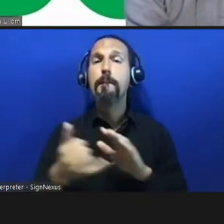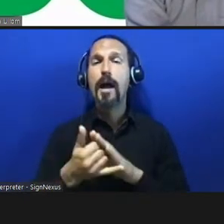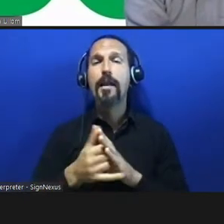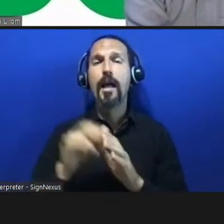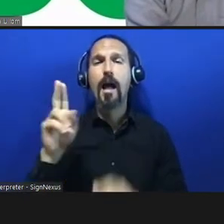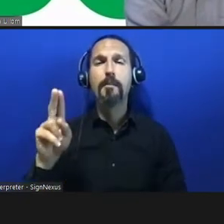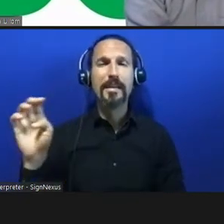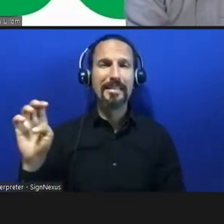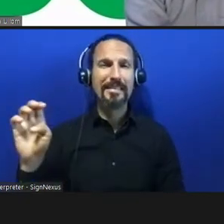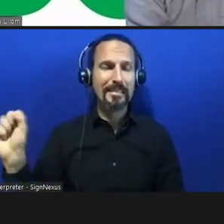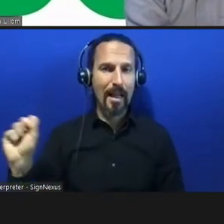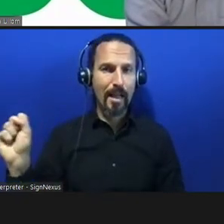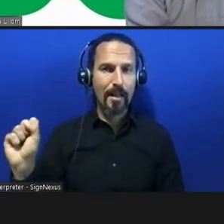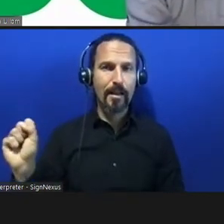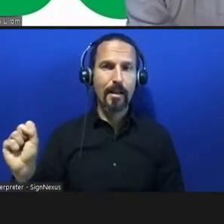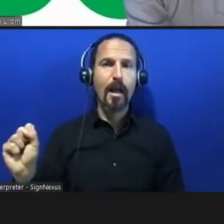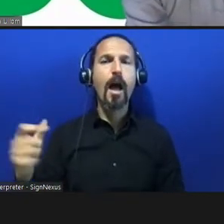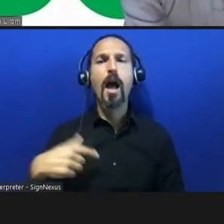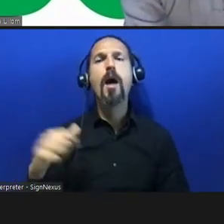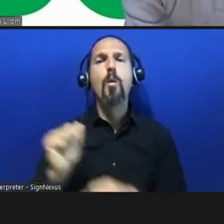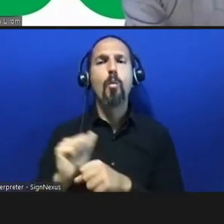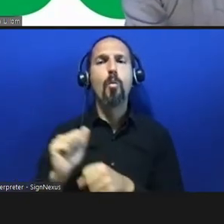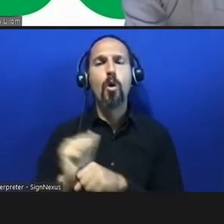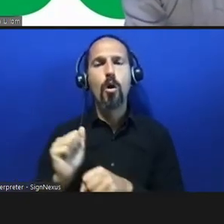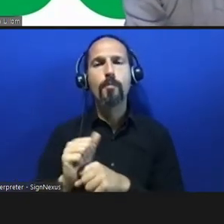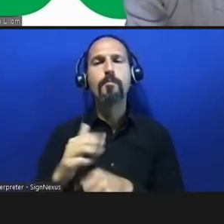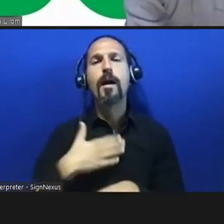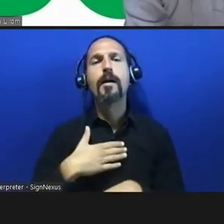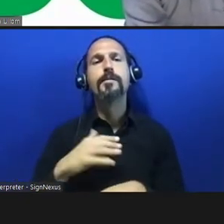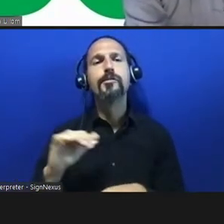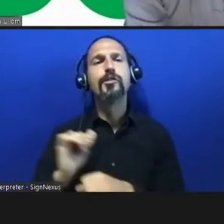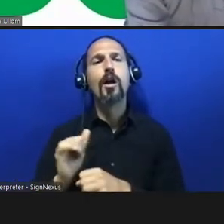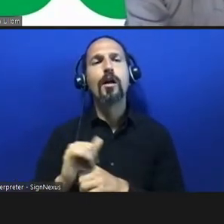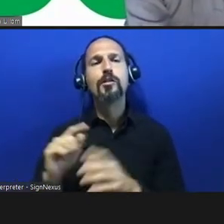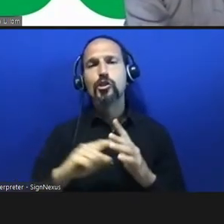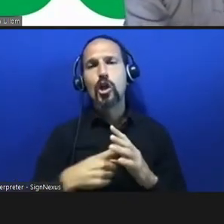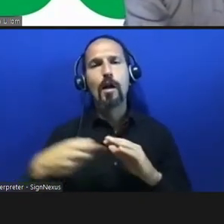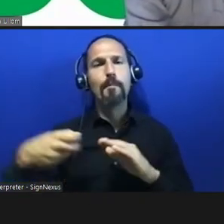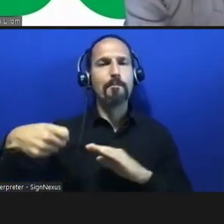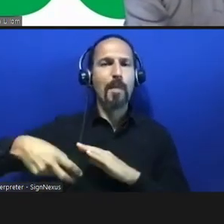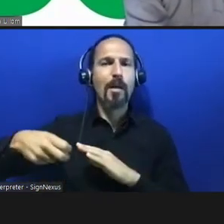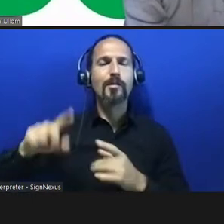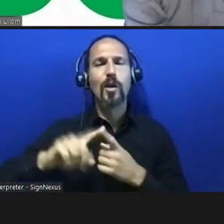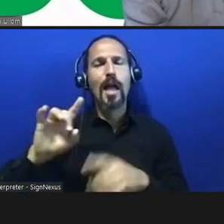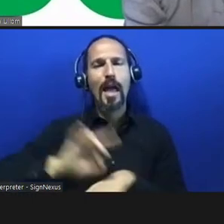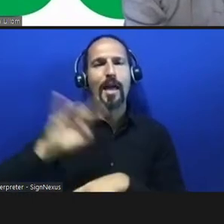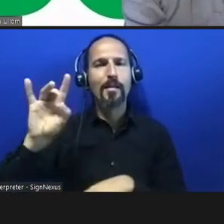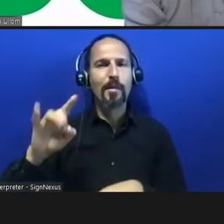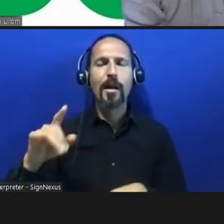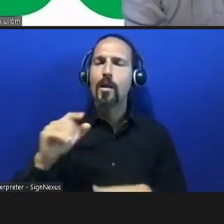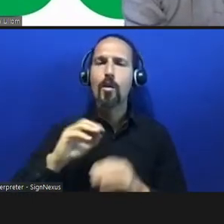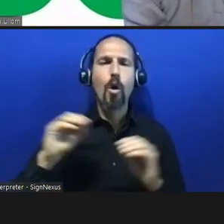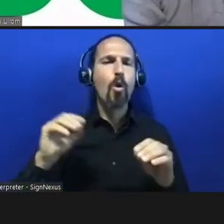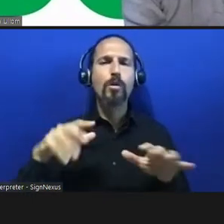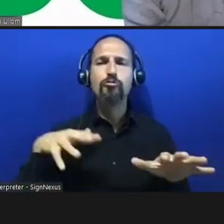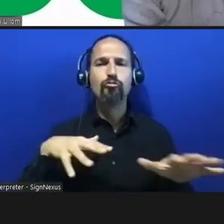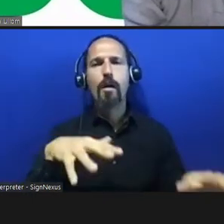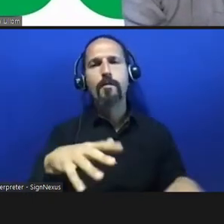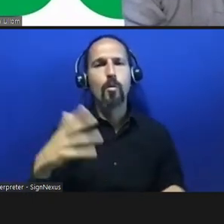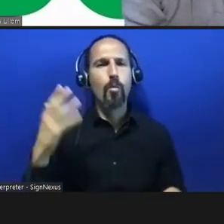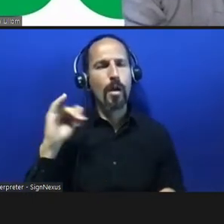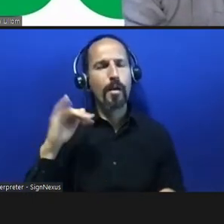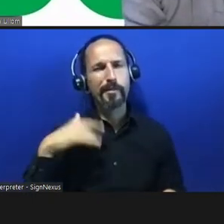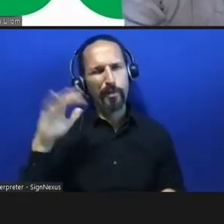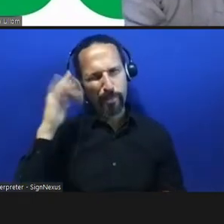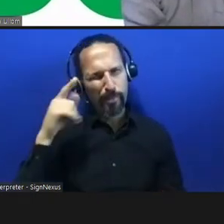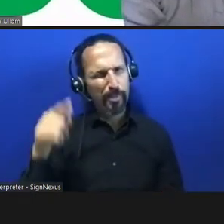the Upper East Side uh I work I I my job starts at midnight to eight in the morning I don't deal with traffic I don't know why I have to deal with